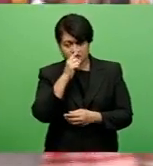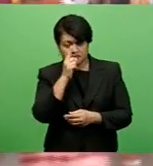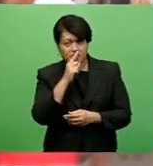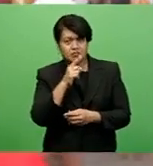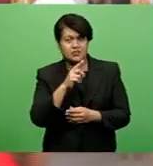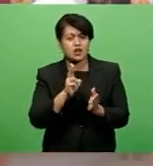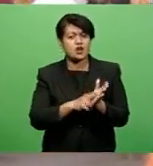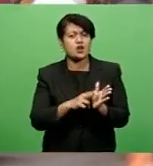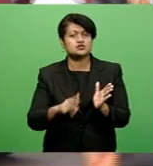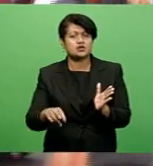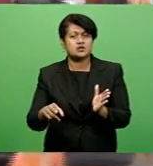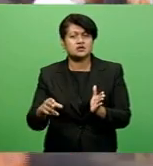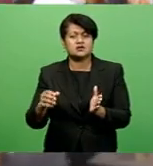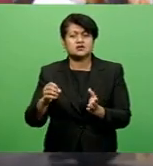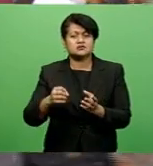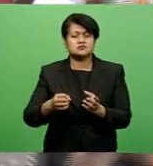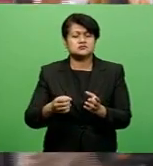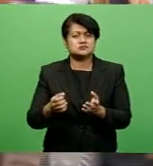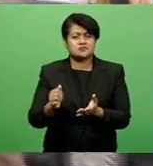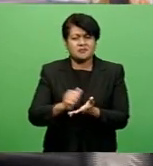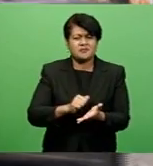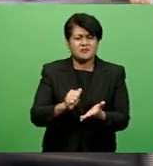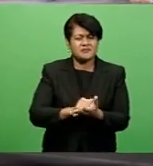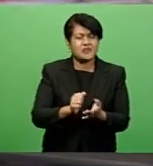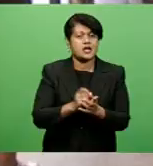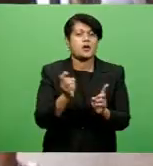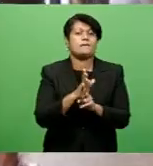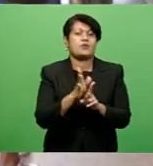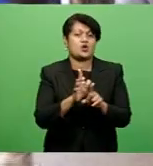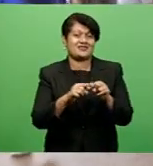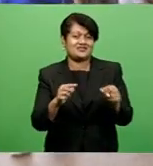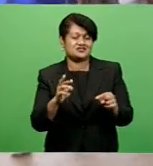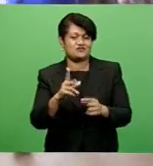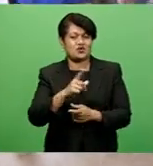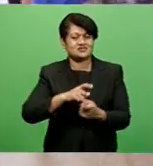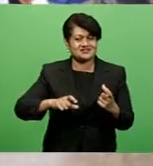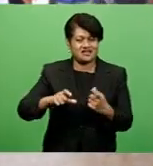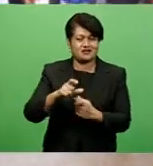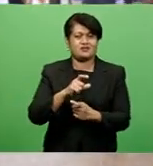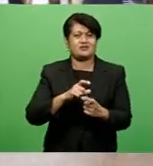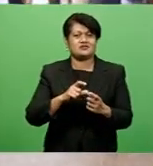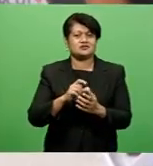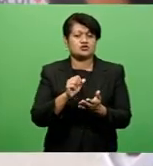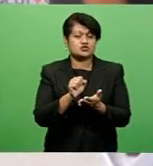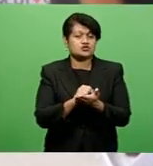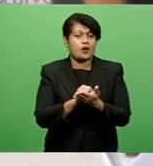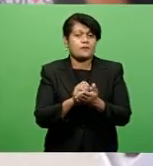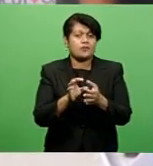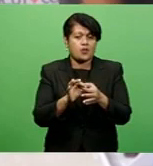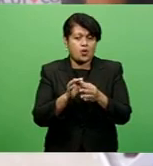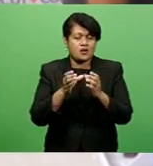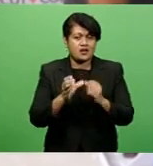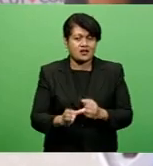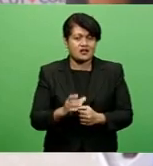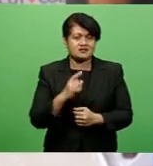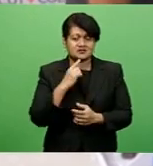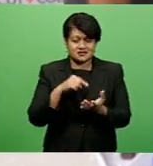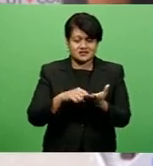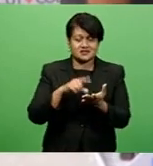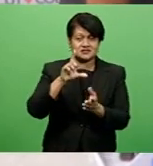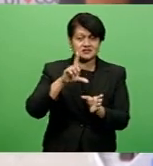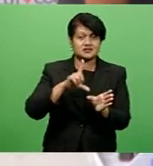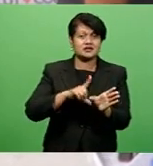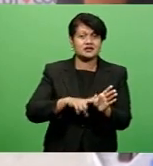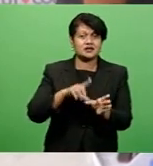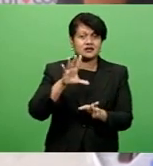up on essential items needed during a cyclone. Shop owner Vipul Soni says after Tisiasa, they realized there